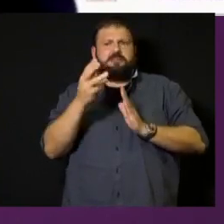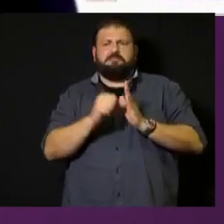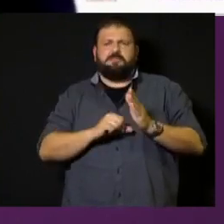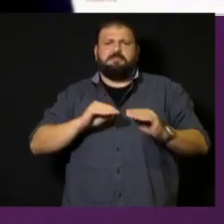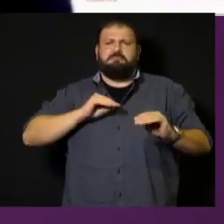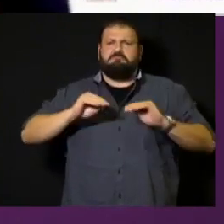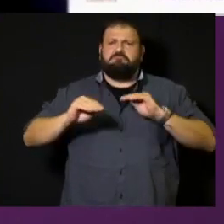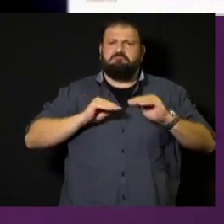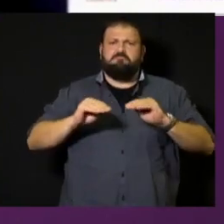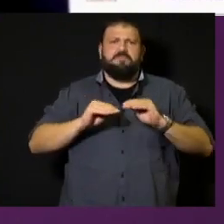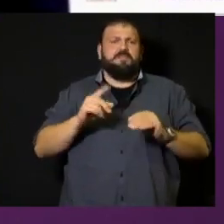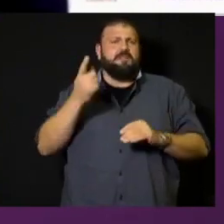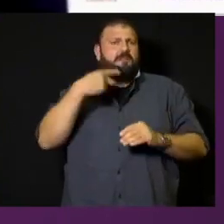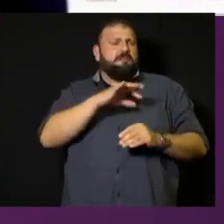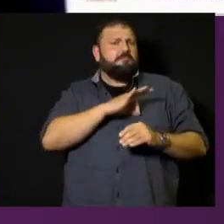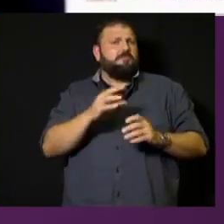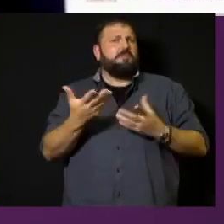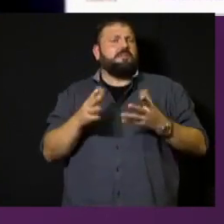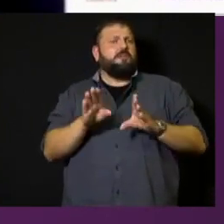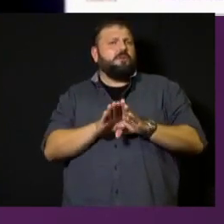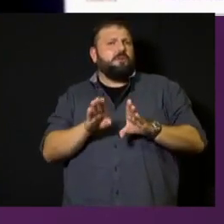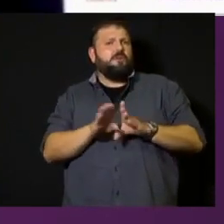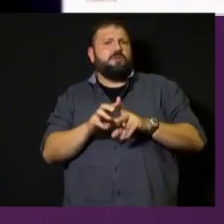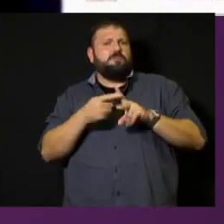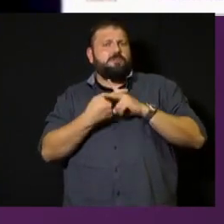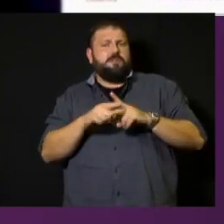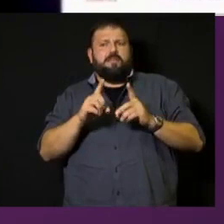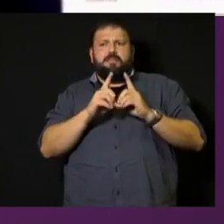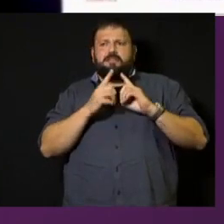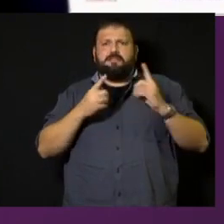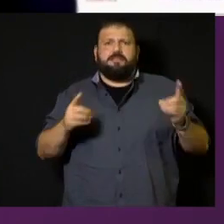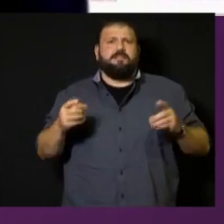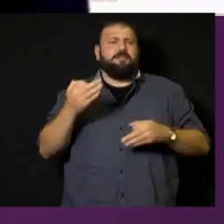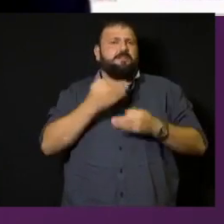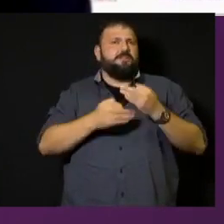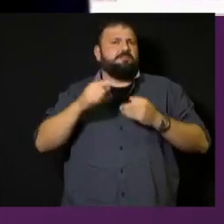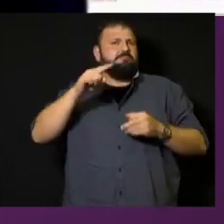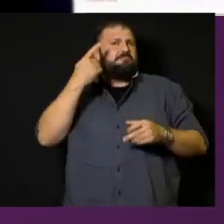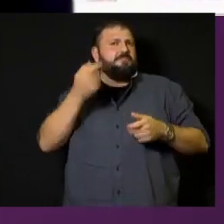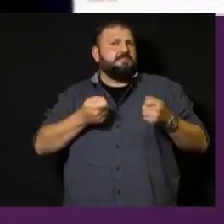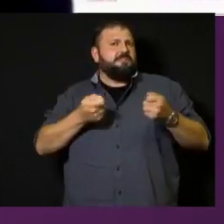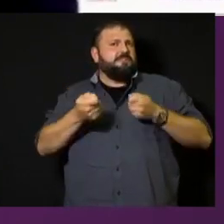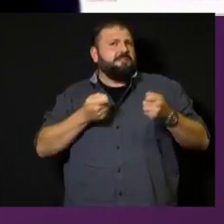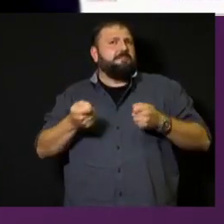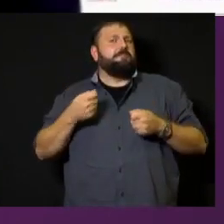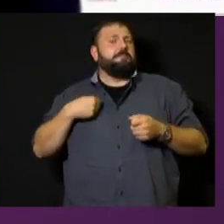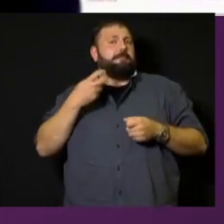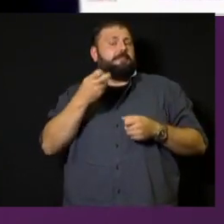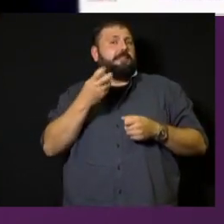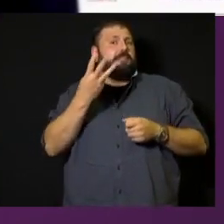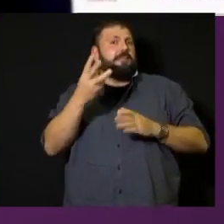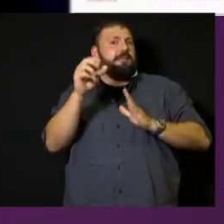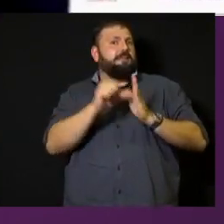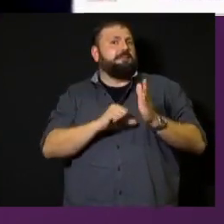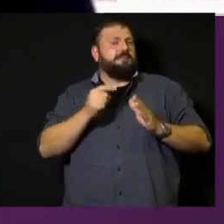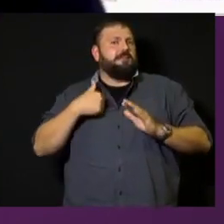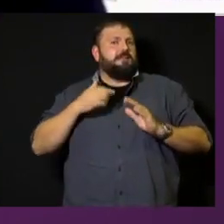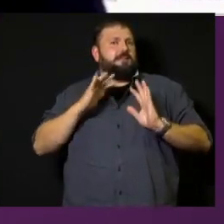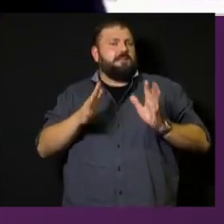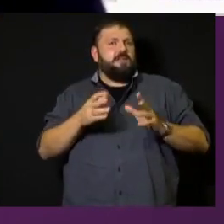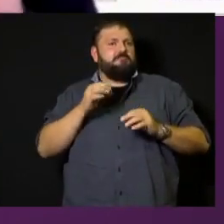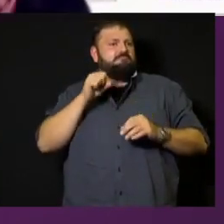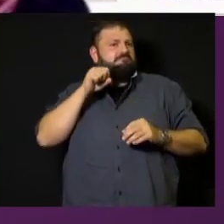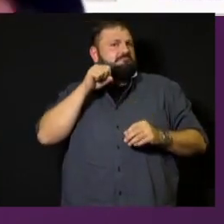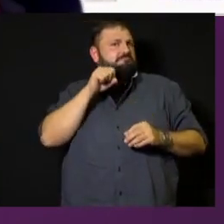I take care of people. These 3 months is like the baby that is developing the skills during